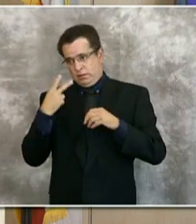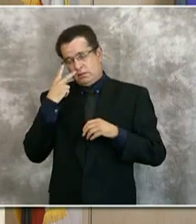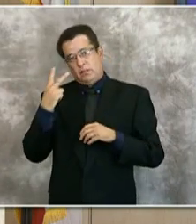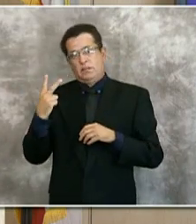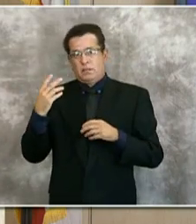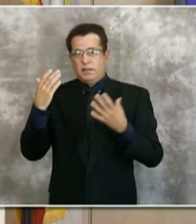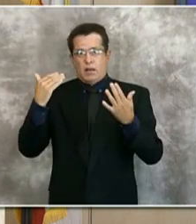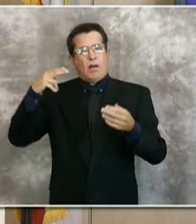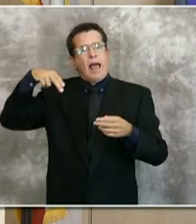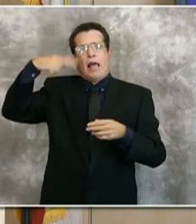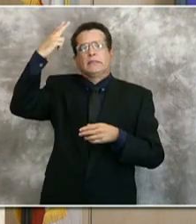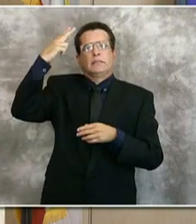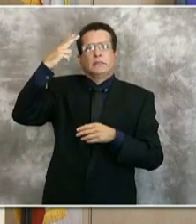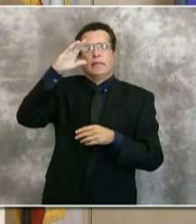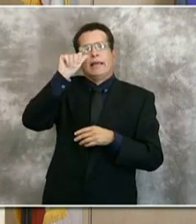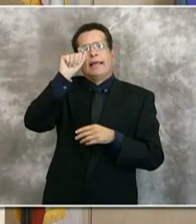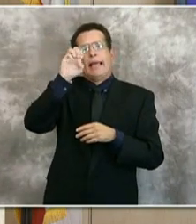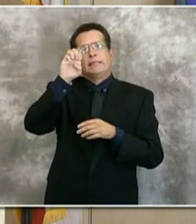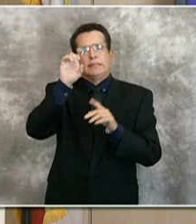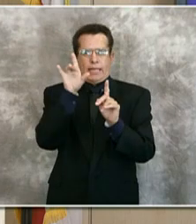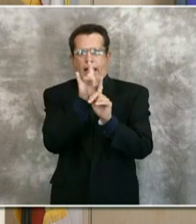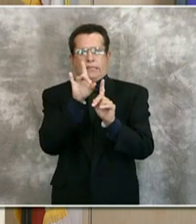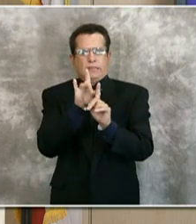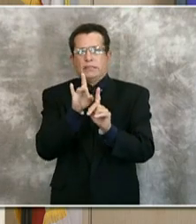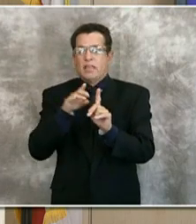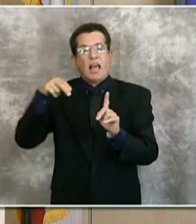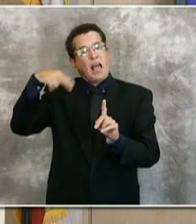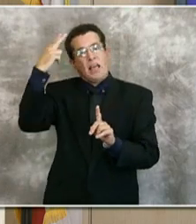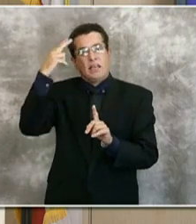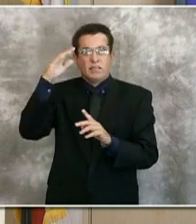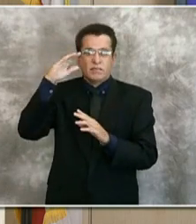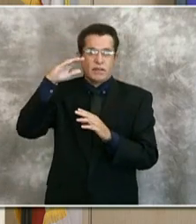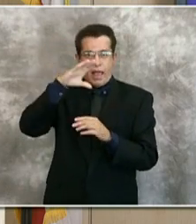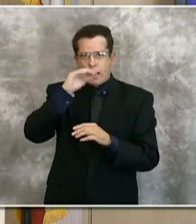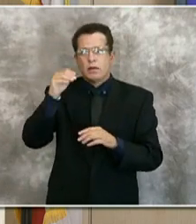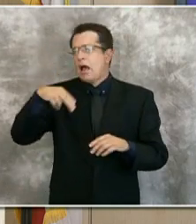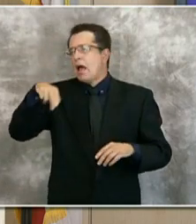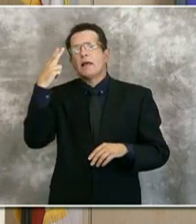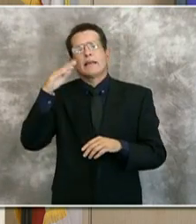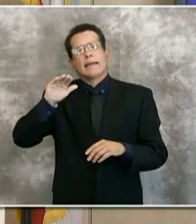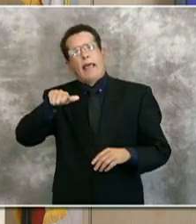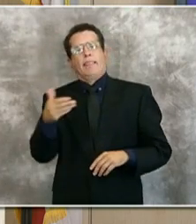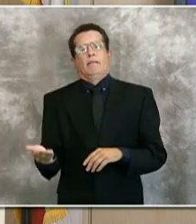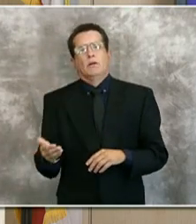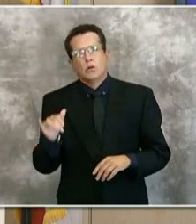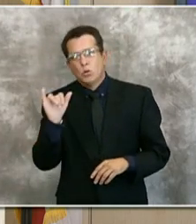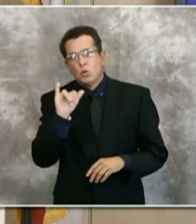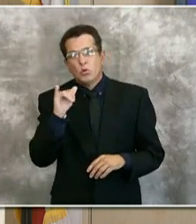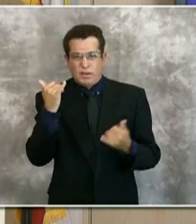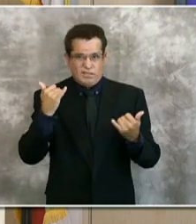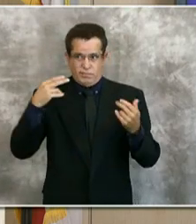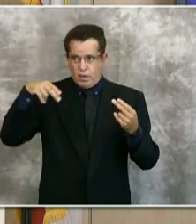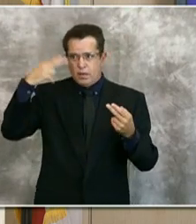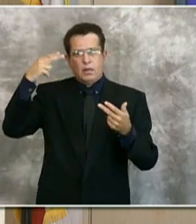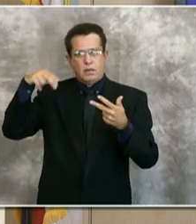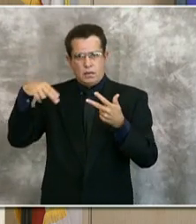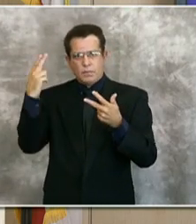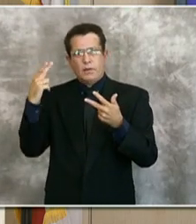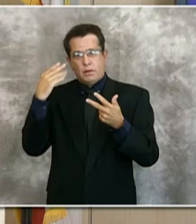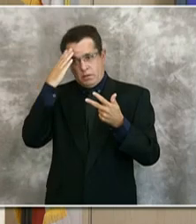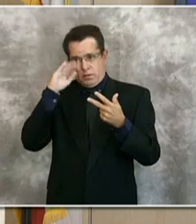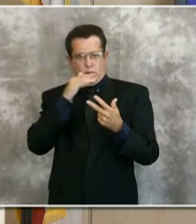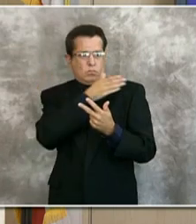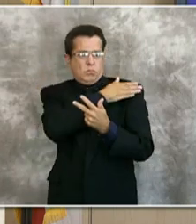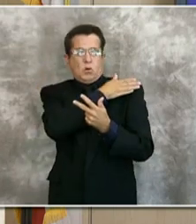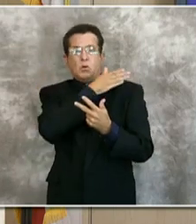our highest case count and also the highest number of deaths. And now, despite some early